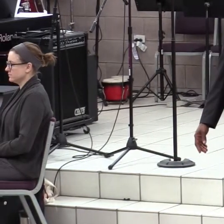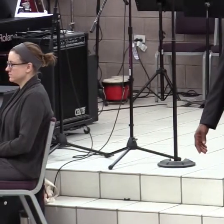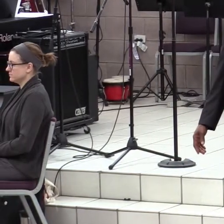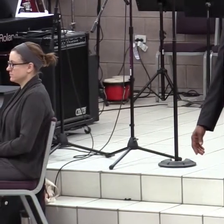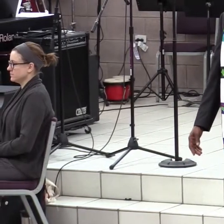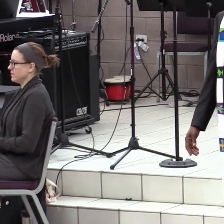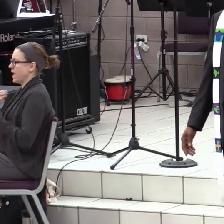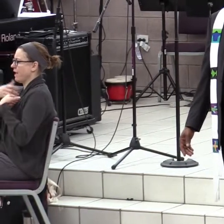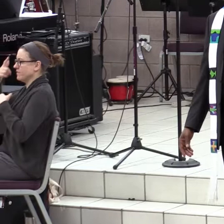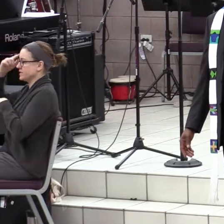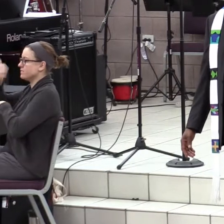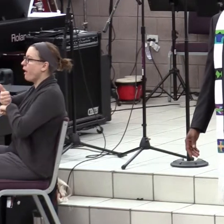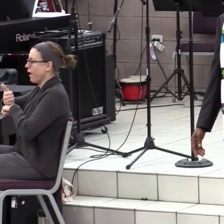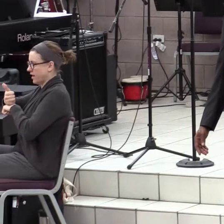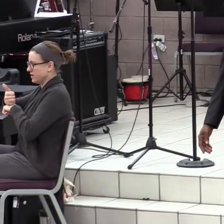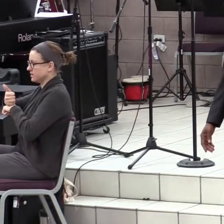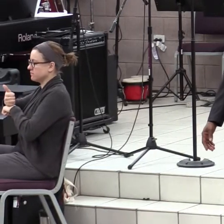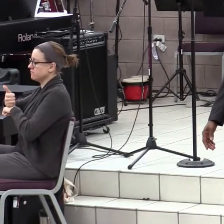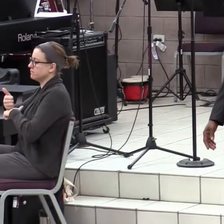Have this mind